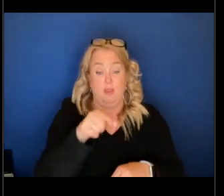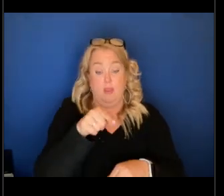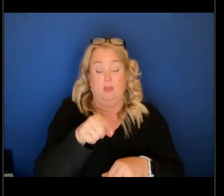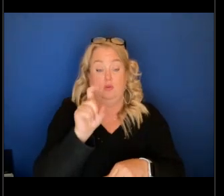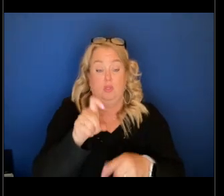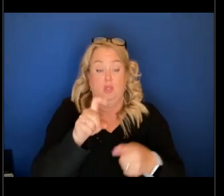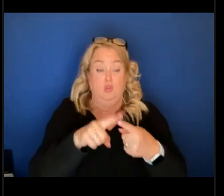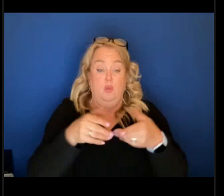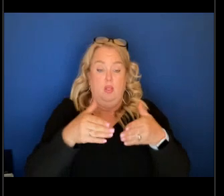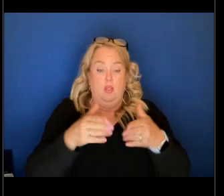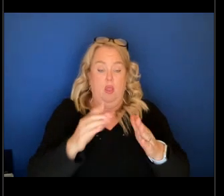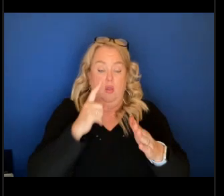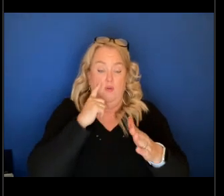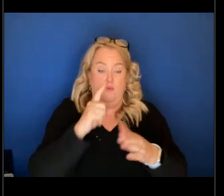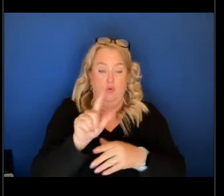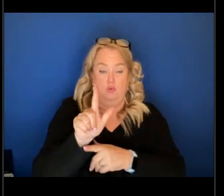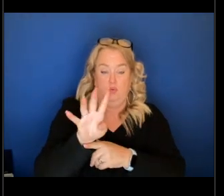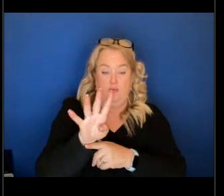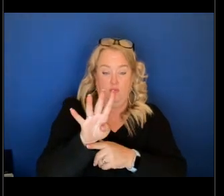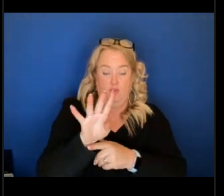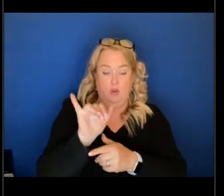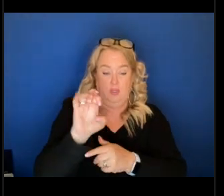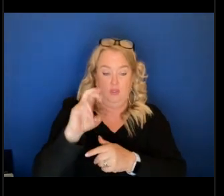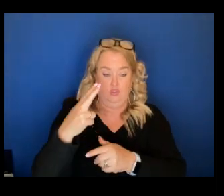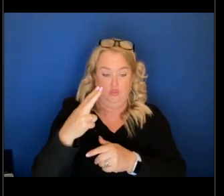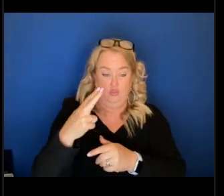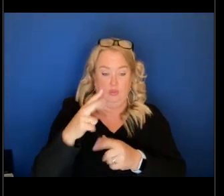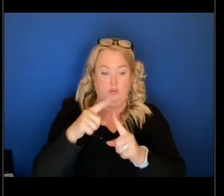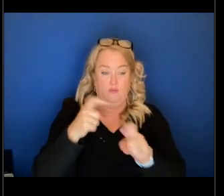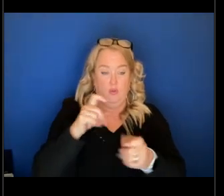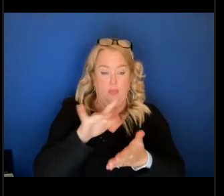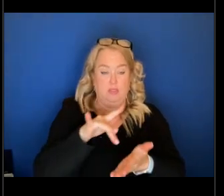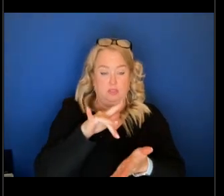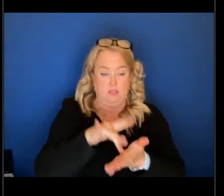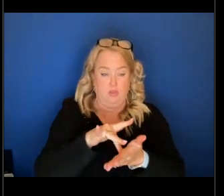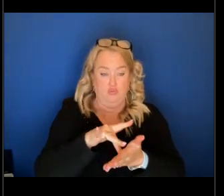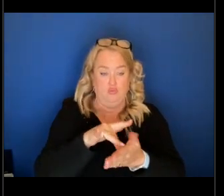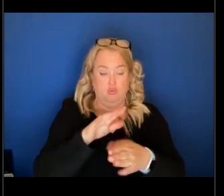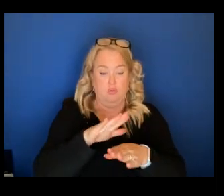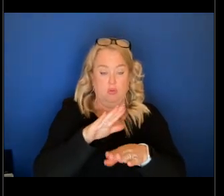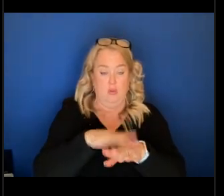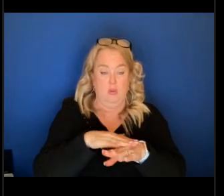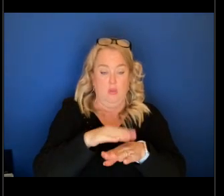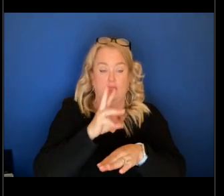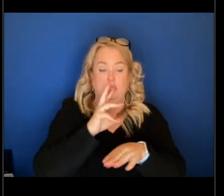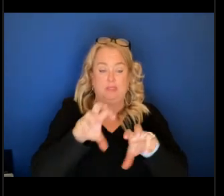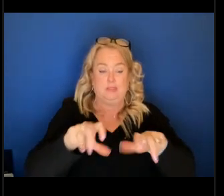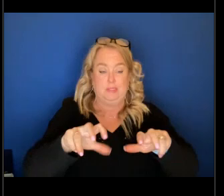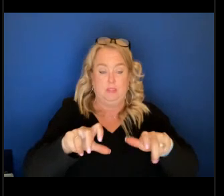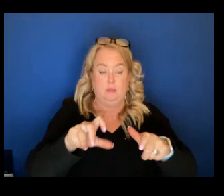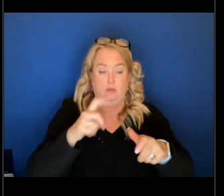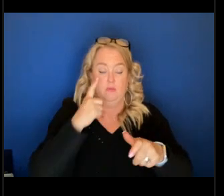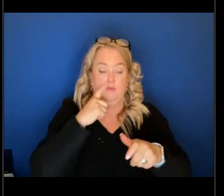24 inches from the center line of the sink to the face of the adjacent cabinet,